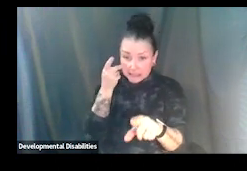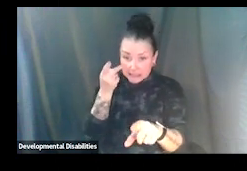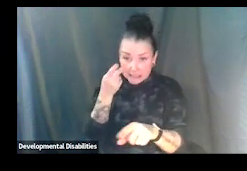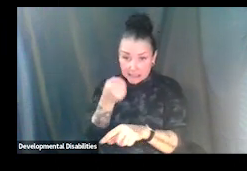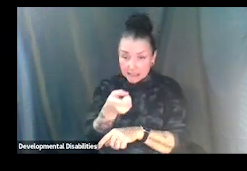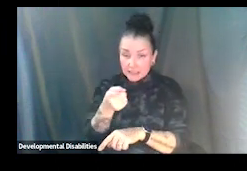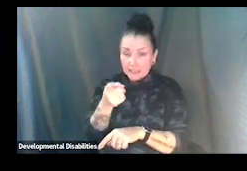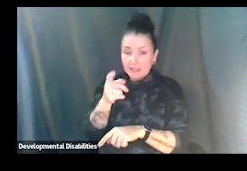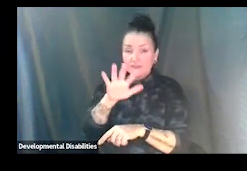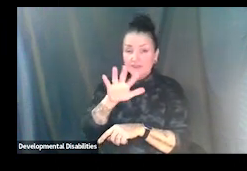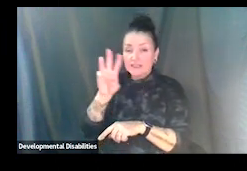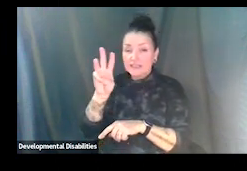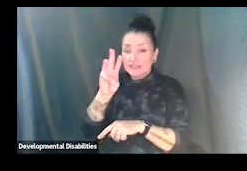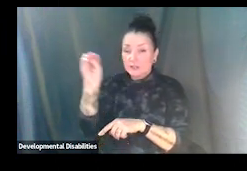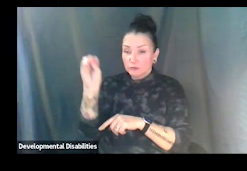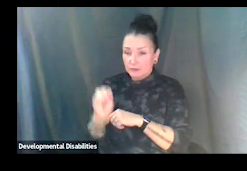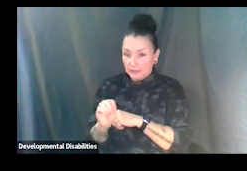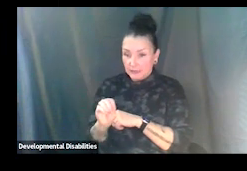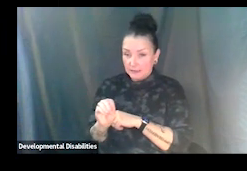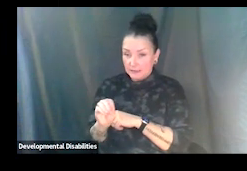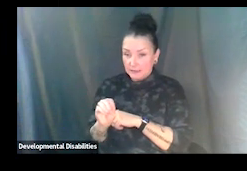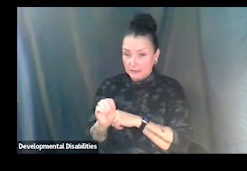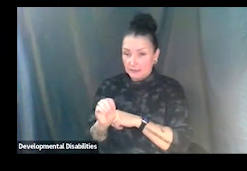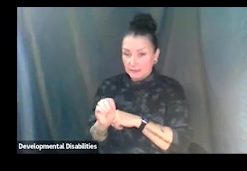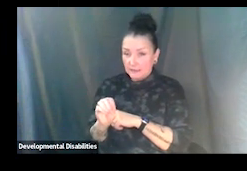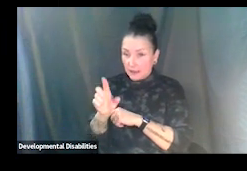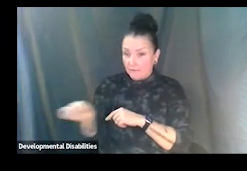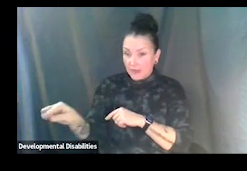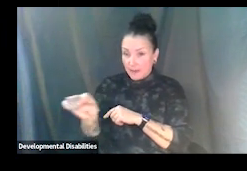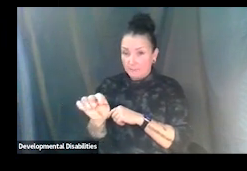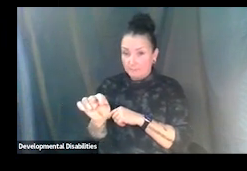about 56% were taking at least one